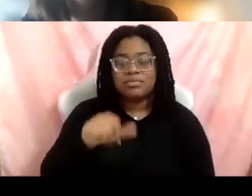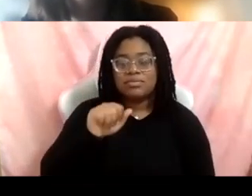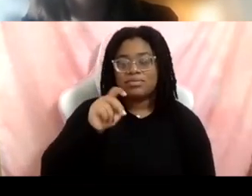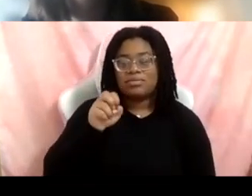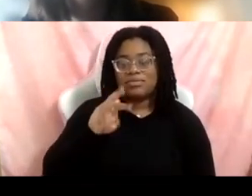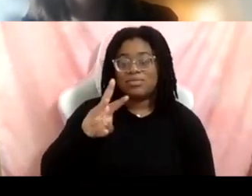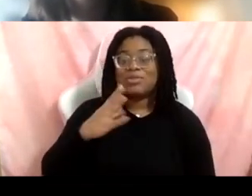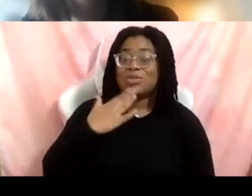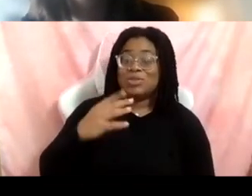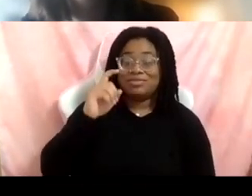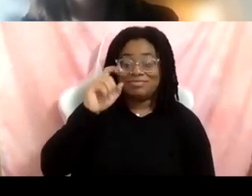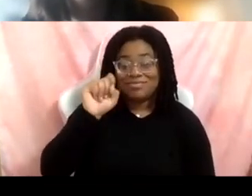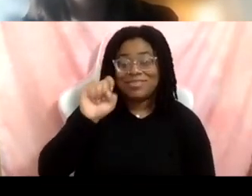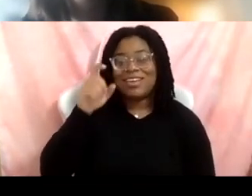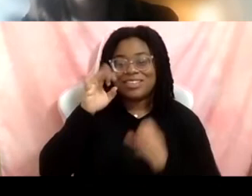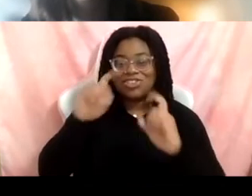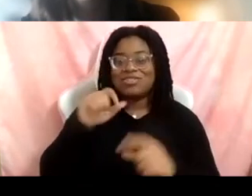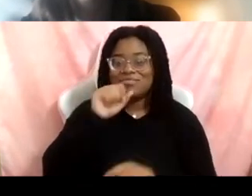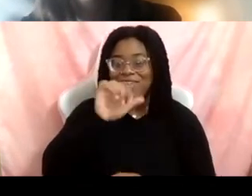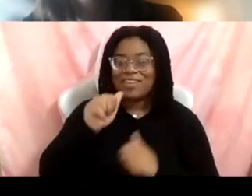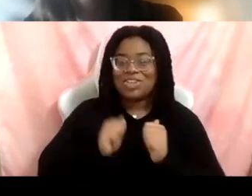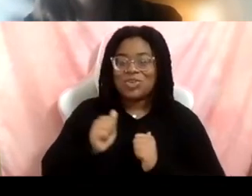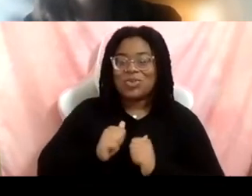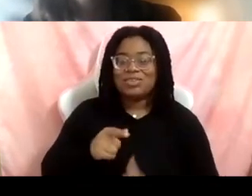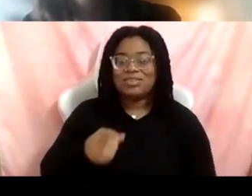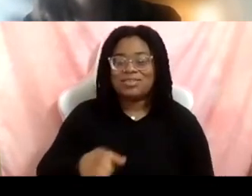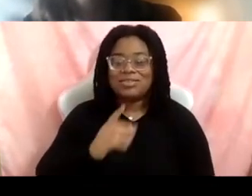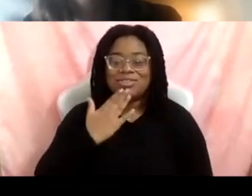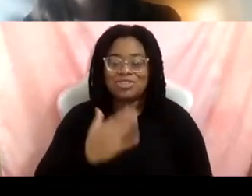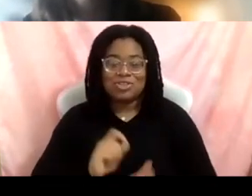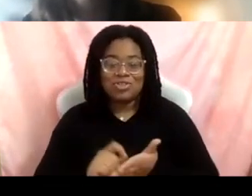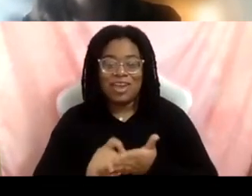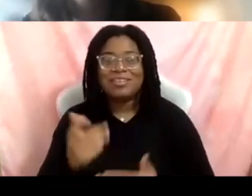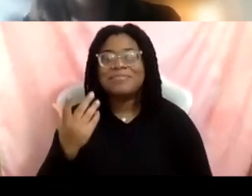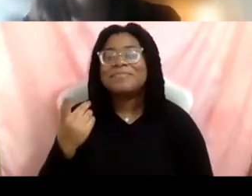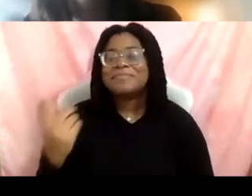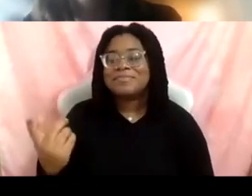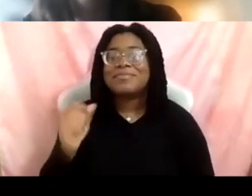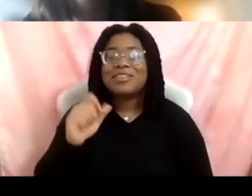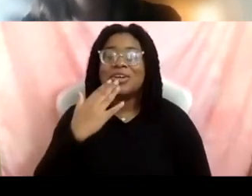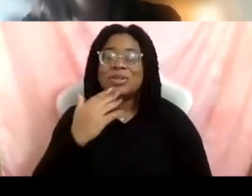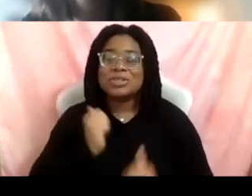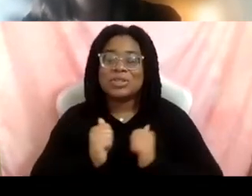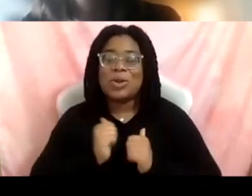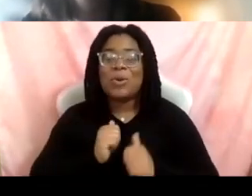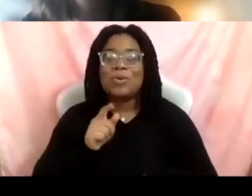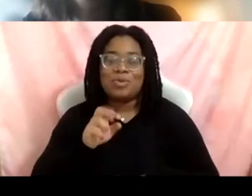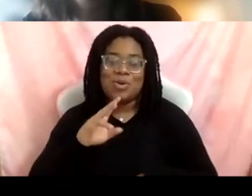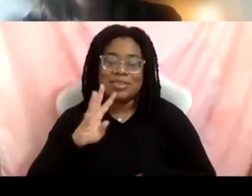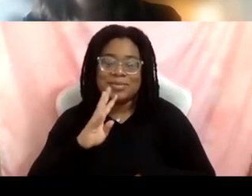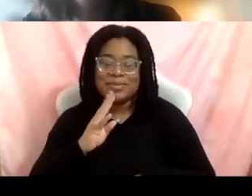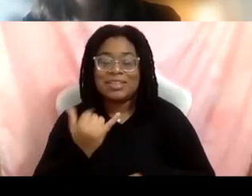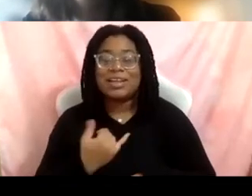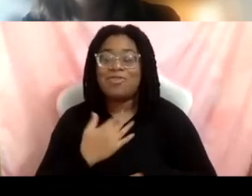Education, so good. Love it. Such good writing. Yeah, that's such a good show. Great recommendation. And yeah,